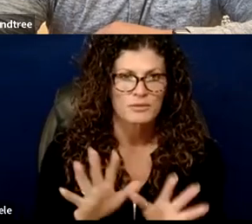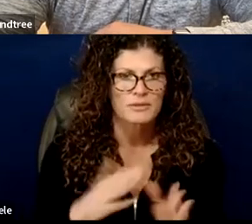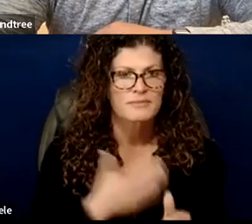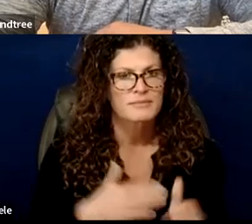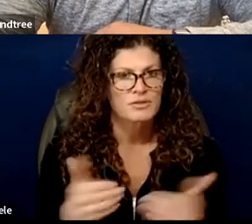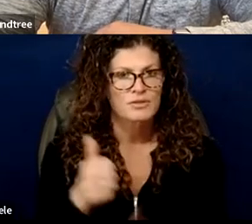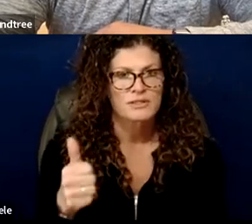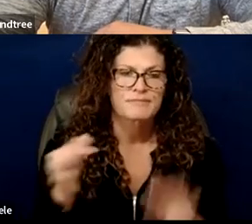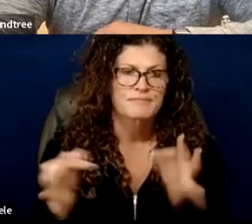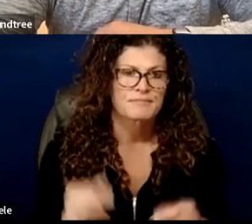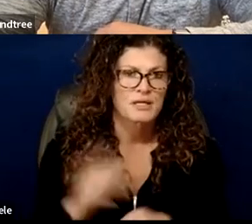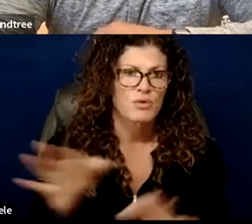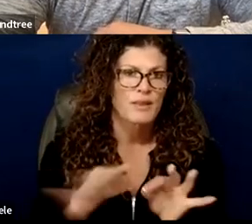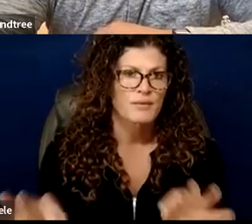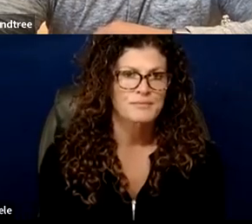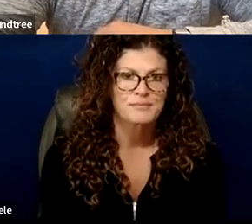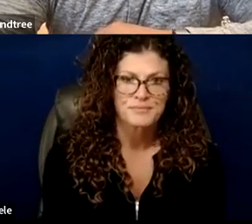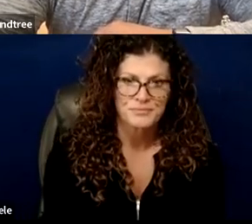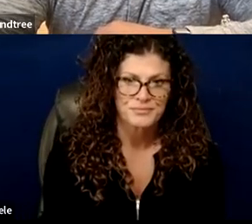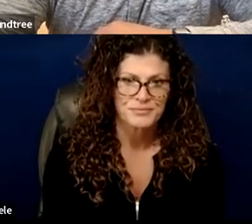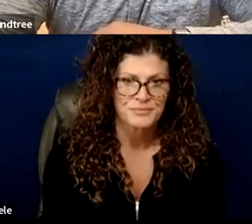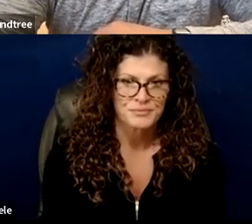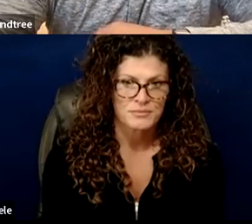yourself and give Zoom instructions in Somali.